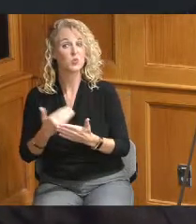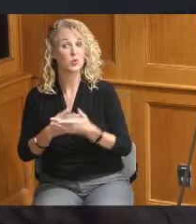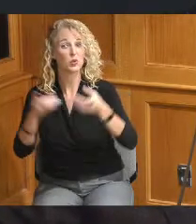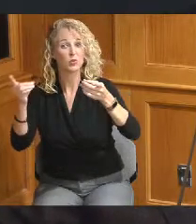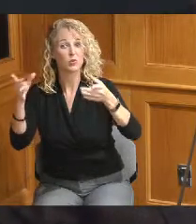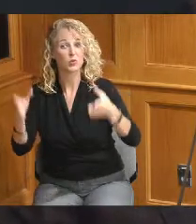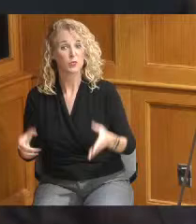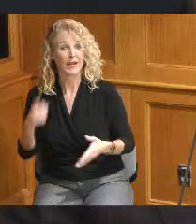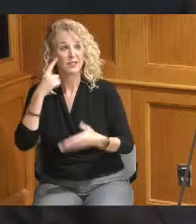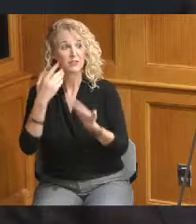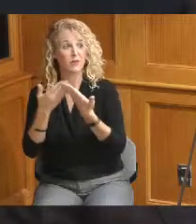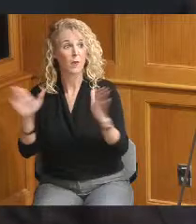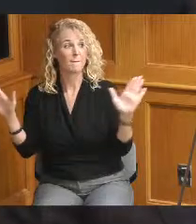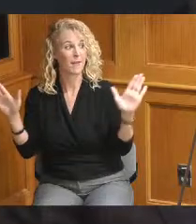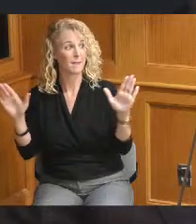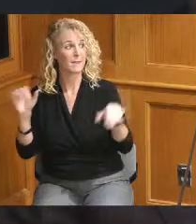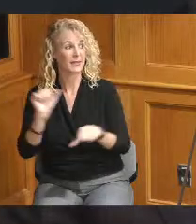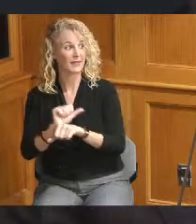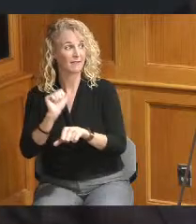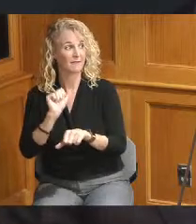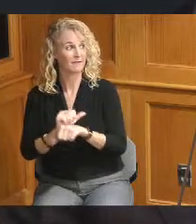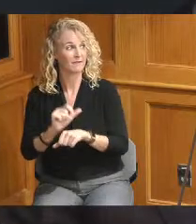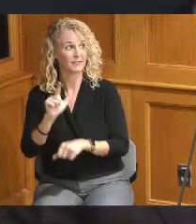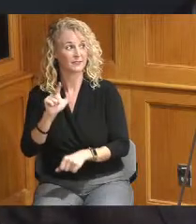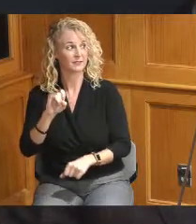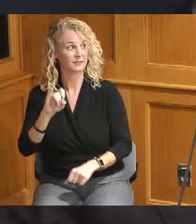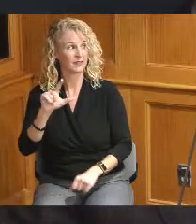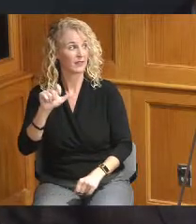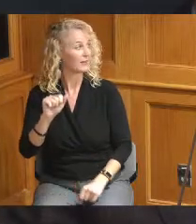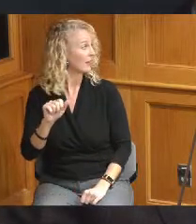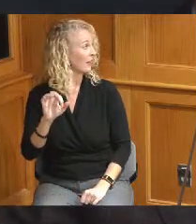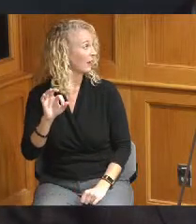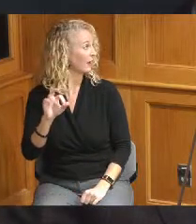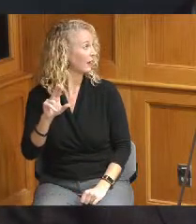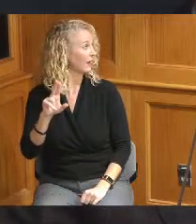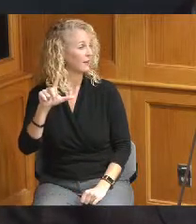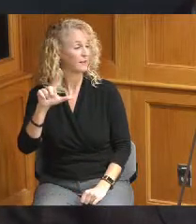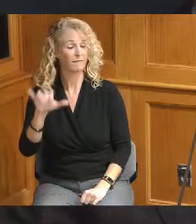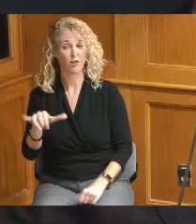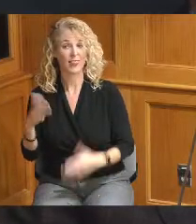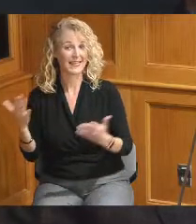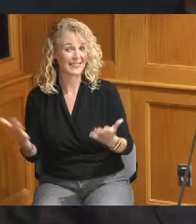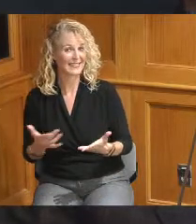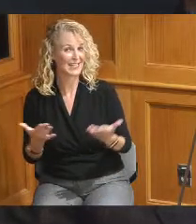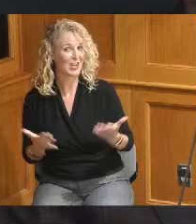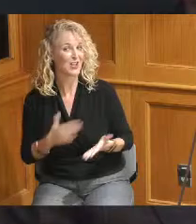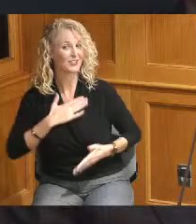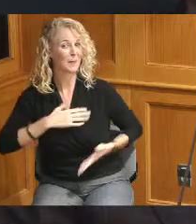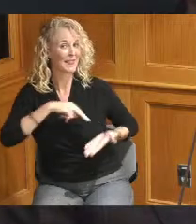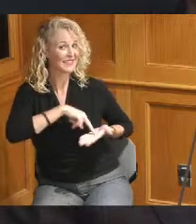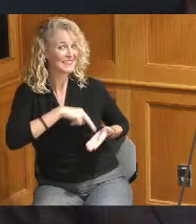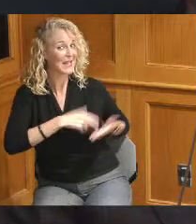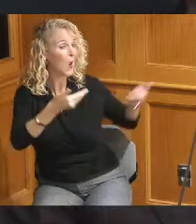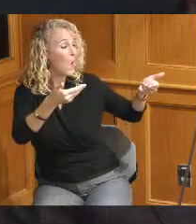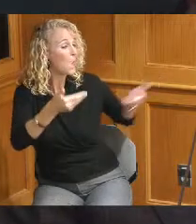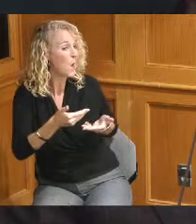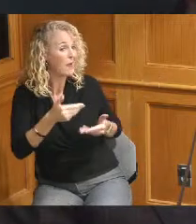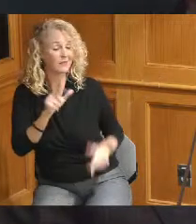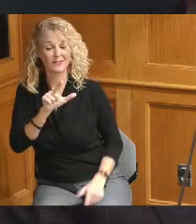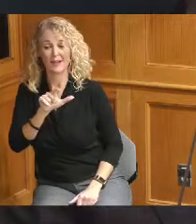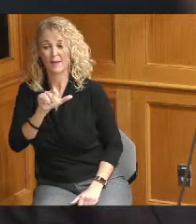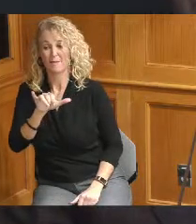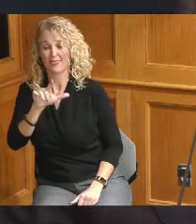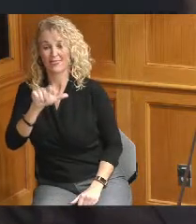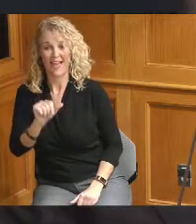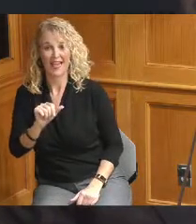Public Affairs in my office. Her name is Lila Foley. Lila, please stand so we can all see you. There she is. Welcome, Lila, to the